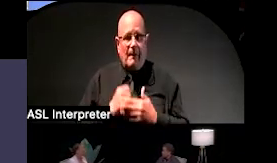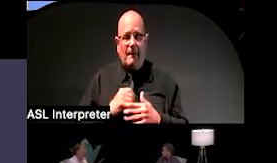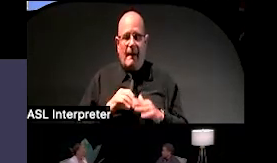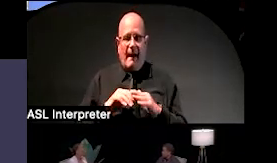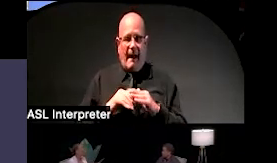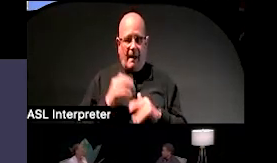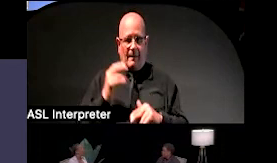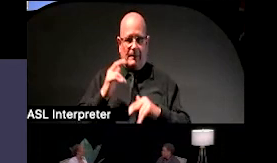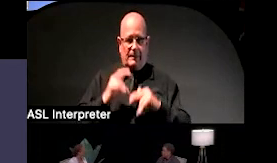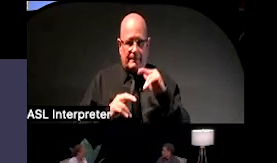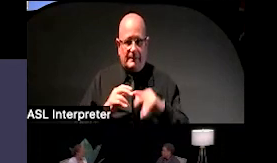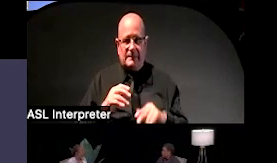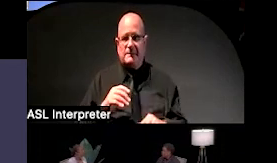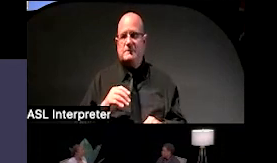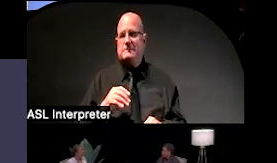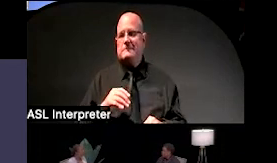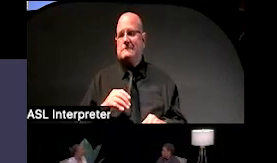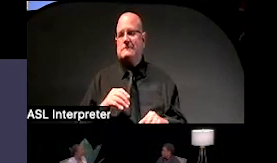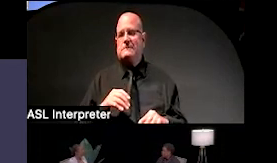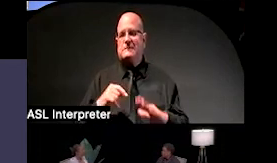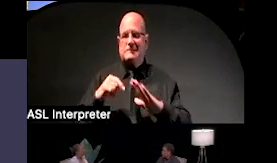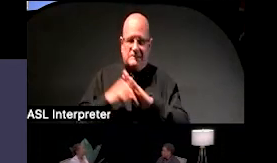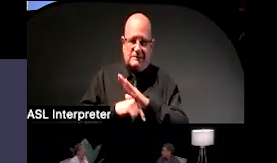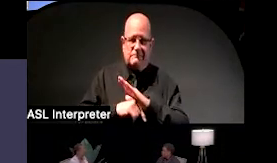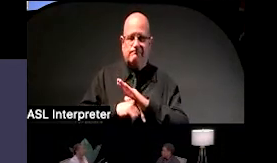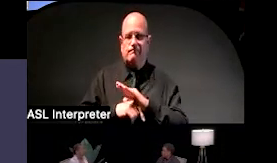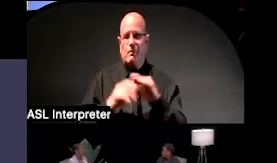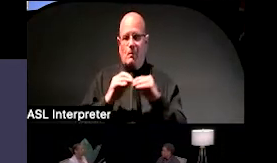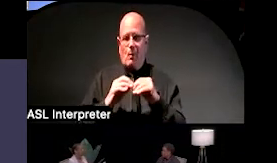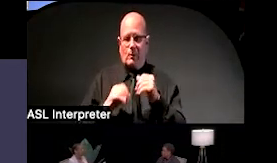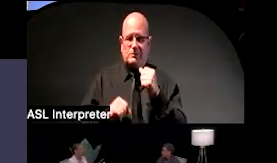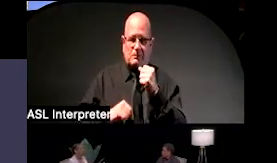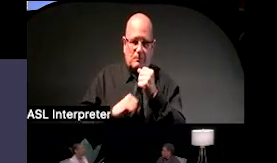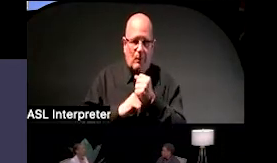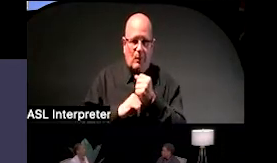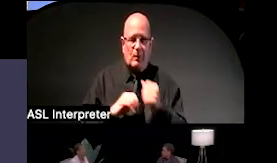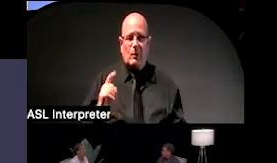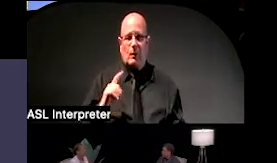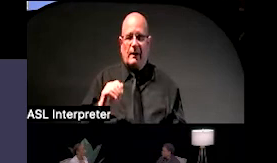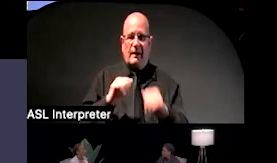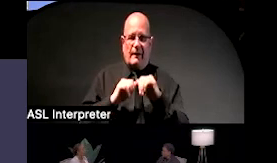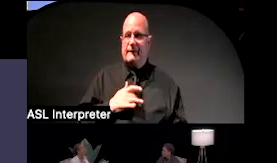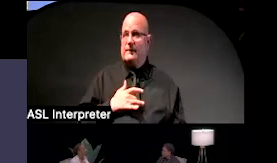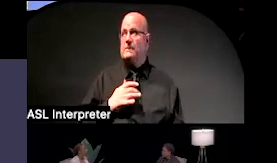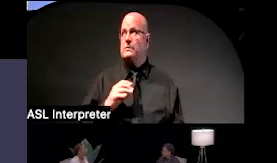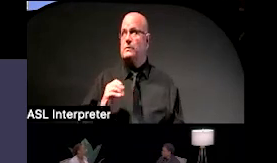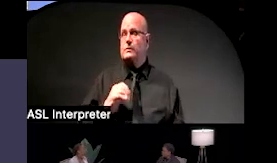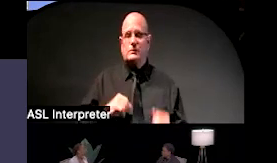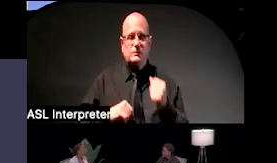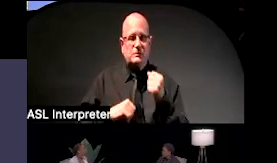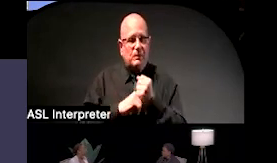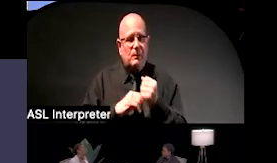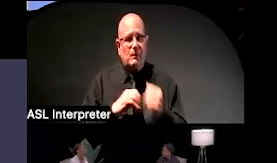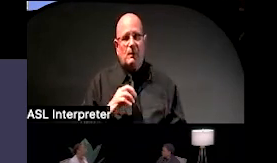those champions and get support in a space where there feels like there's no support, or in a space